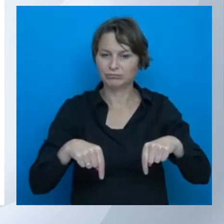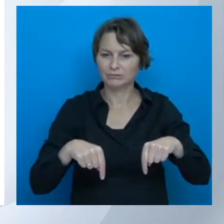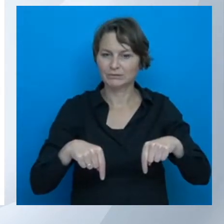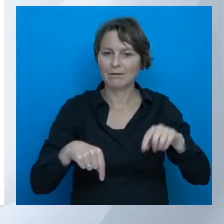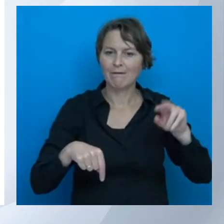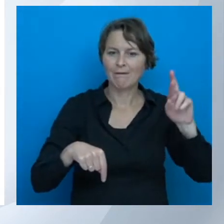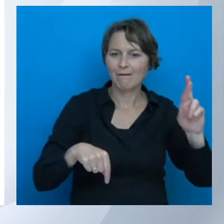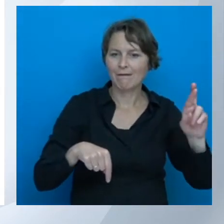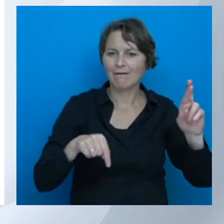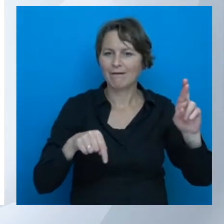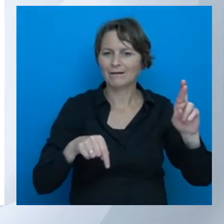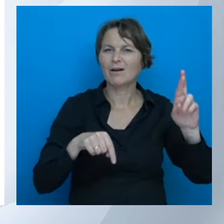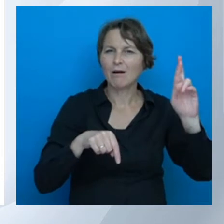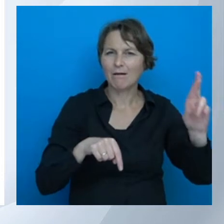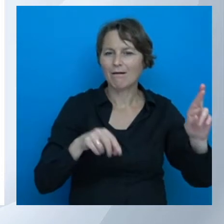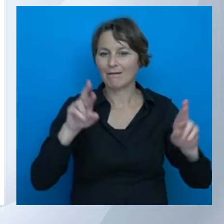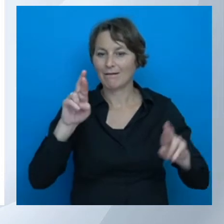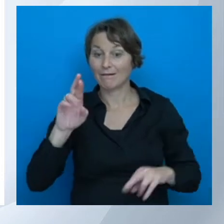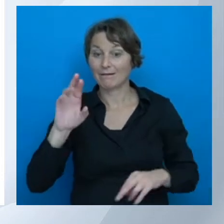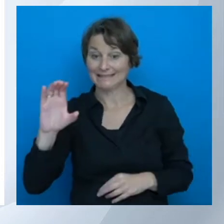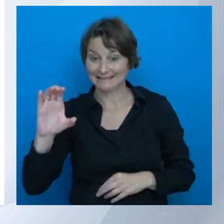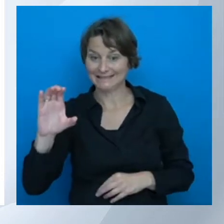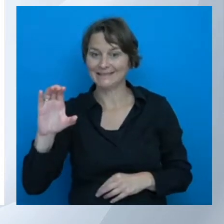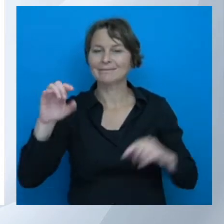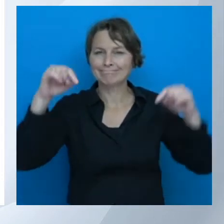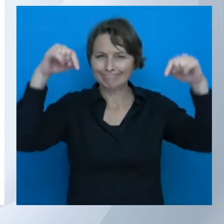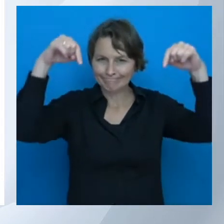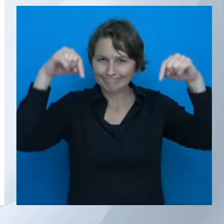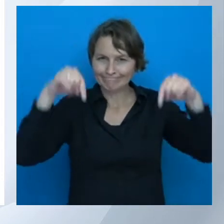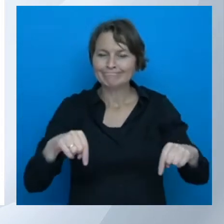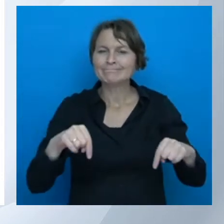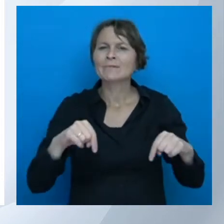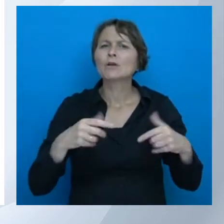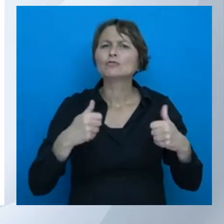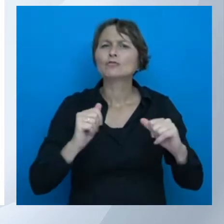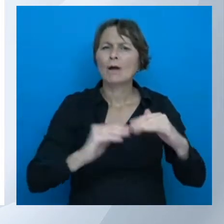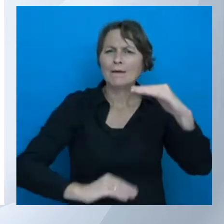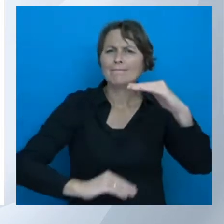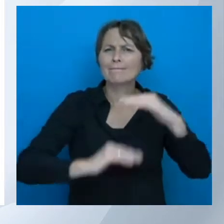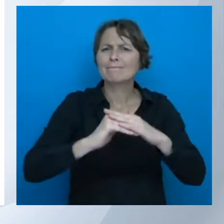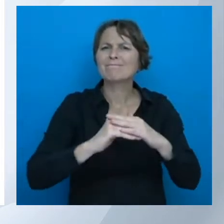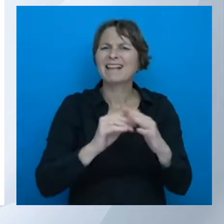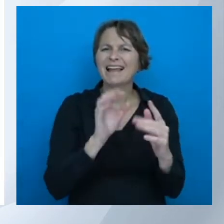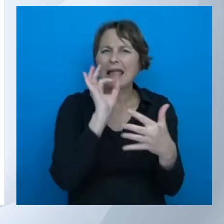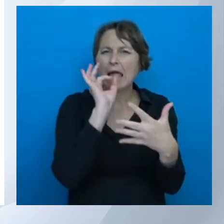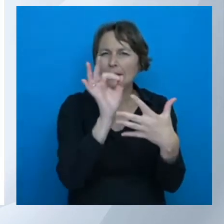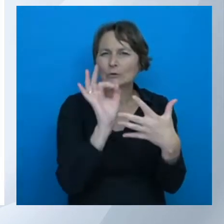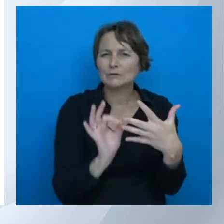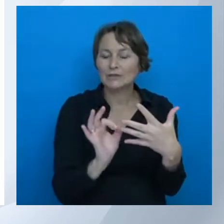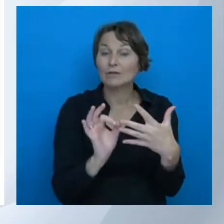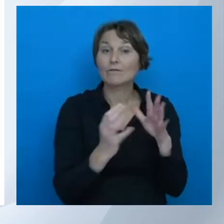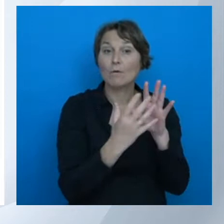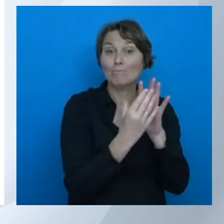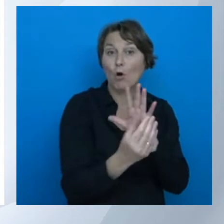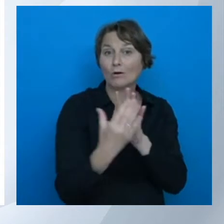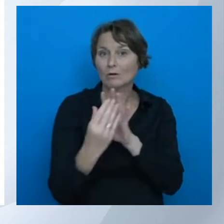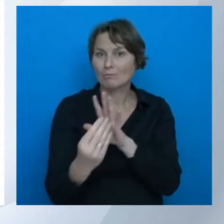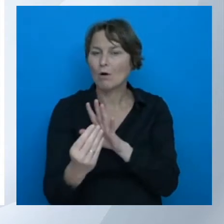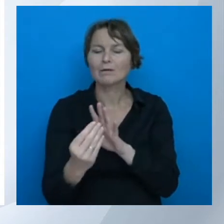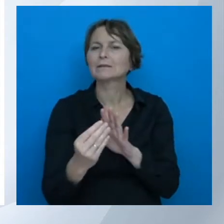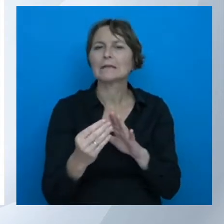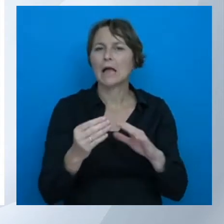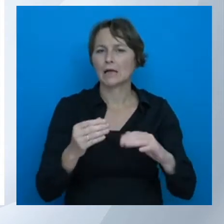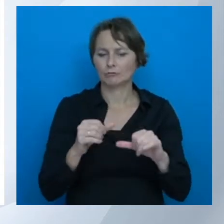rationals and anti-rationals, and it tries to maximize the accuracy of the model when only using the rationals, and